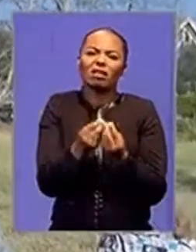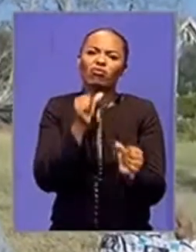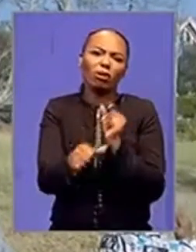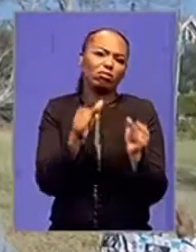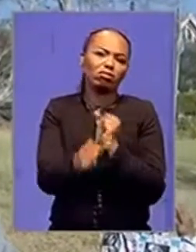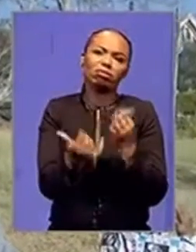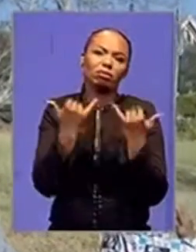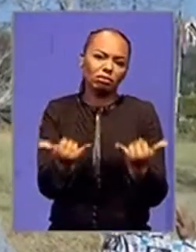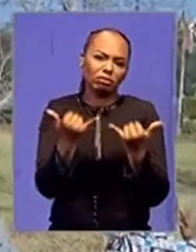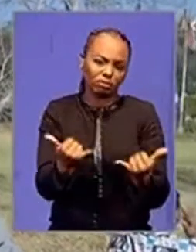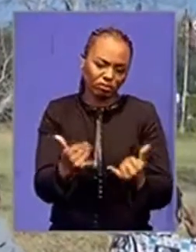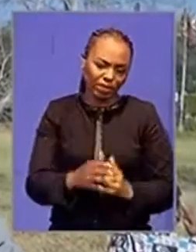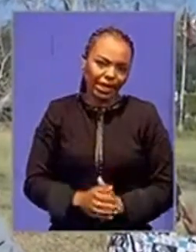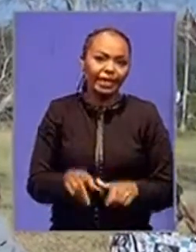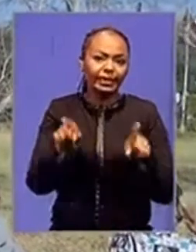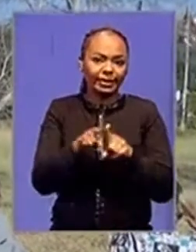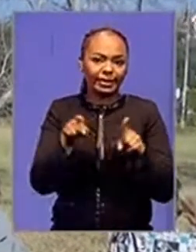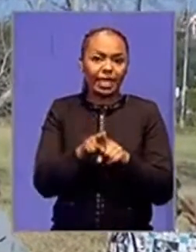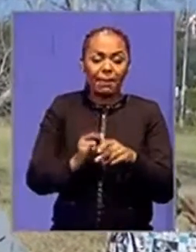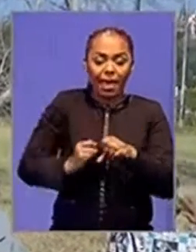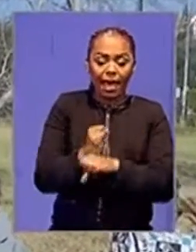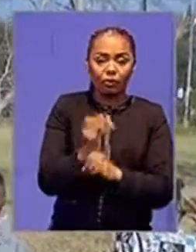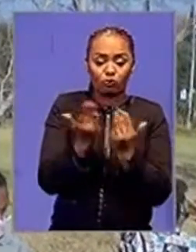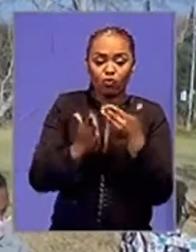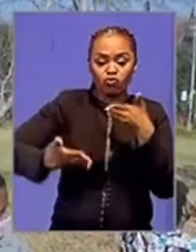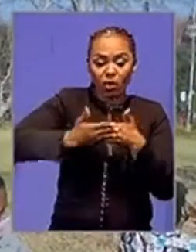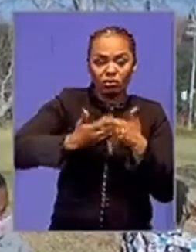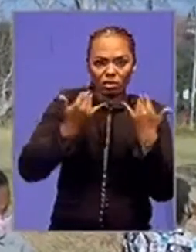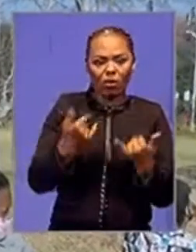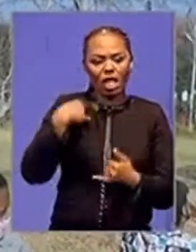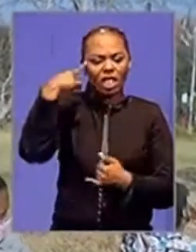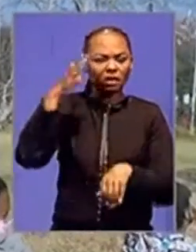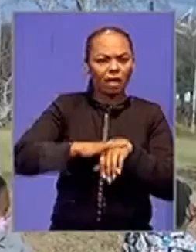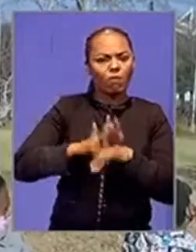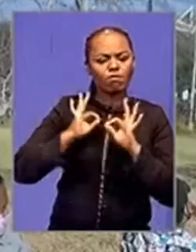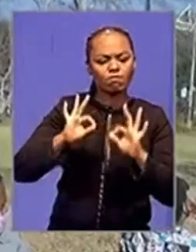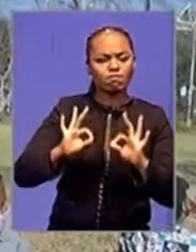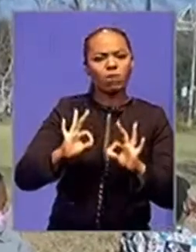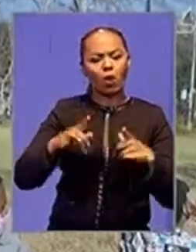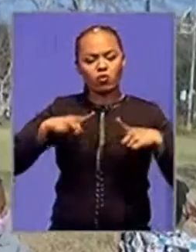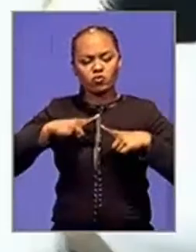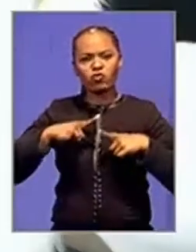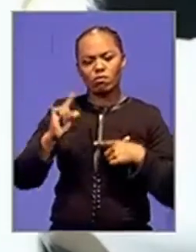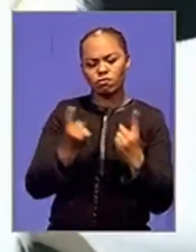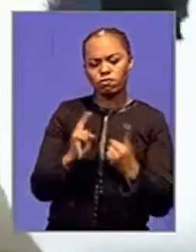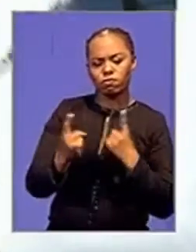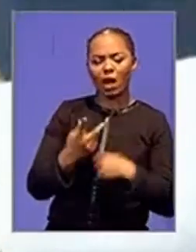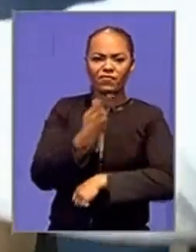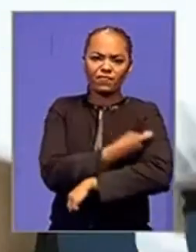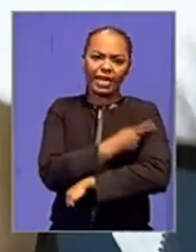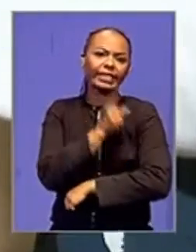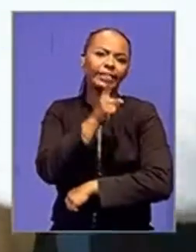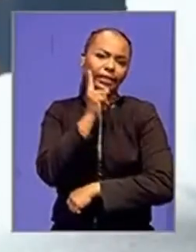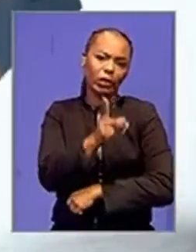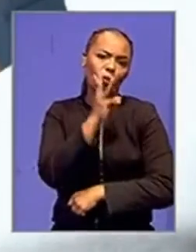then. And even with the early closure of schools, I think we will have more time and more teachers can come to the vaccination site. Bao ba seng ba